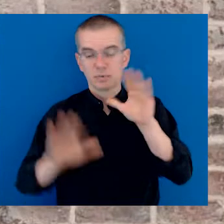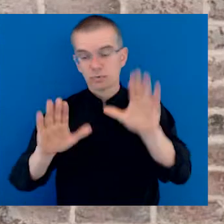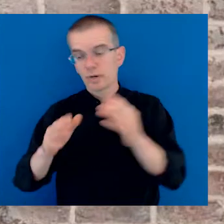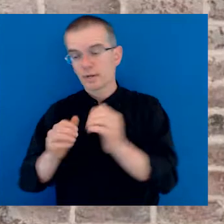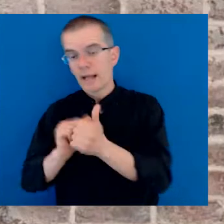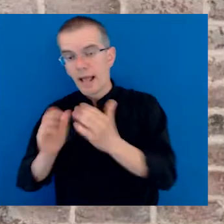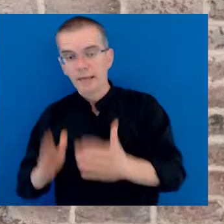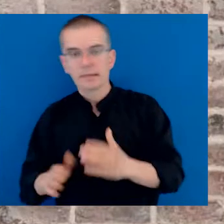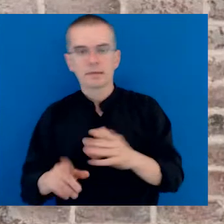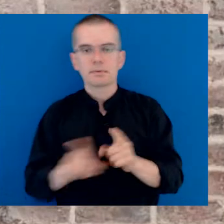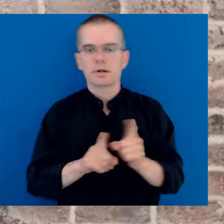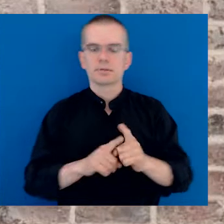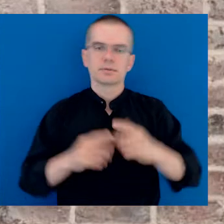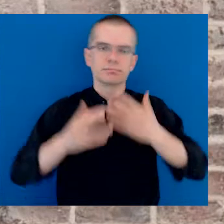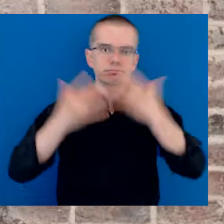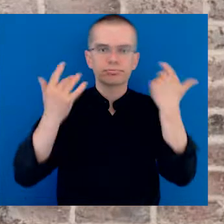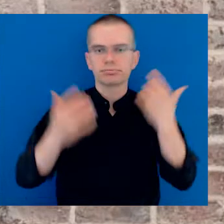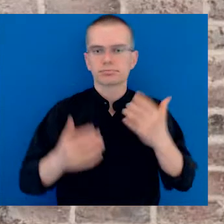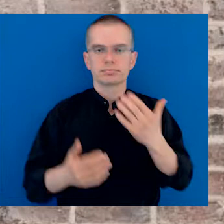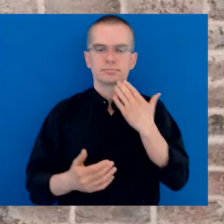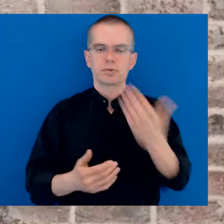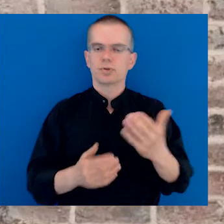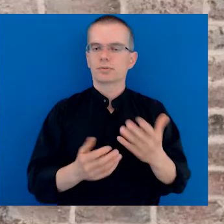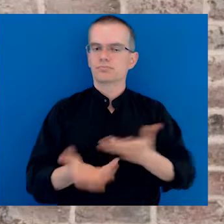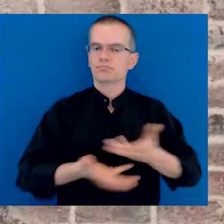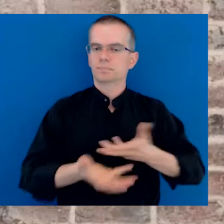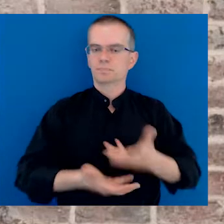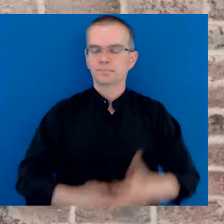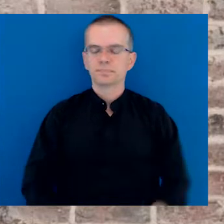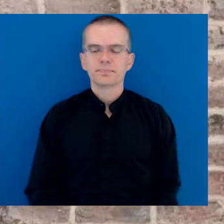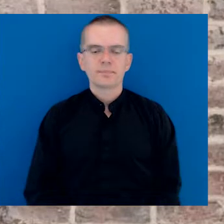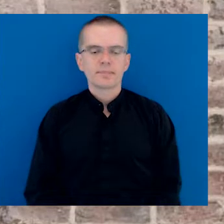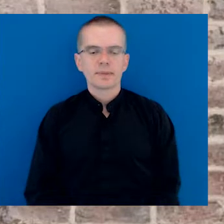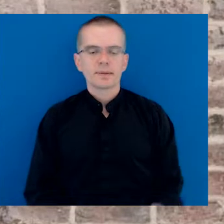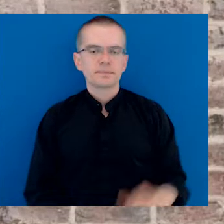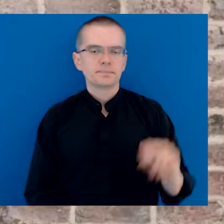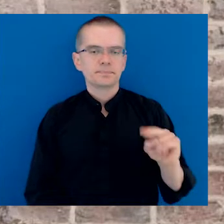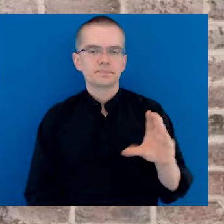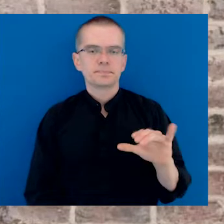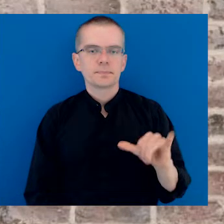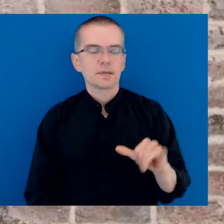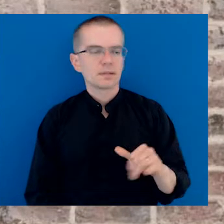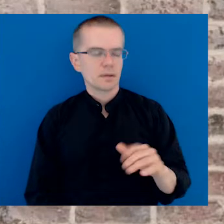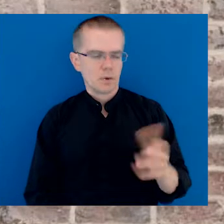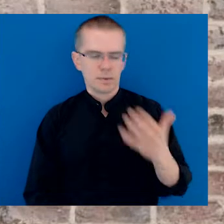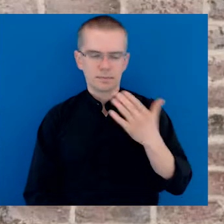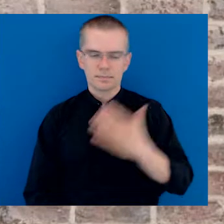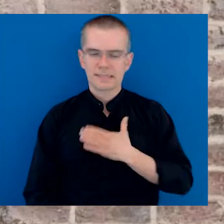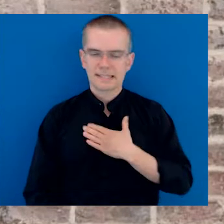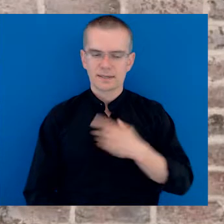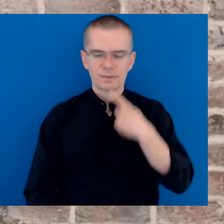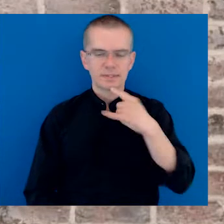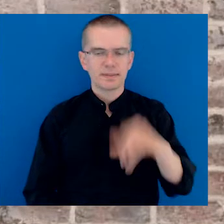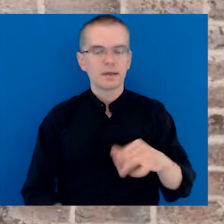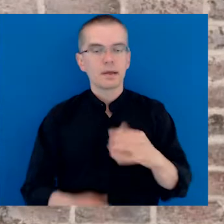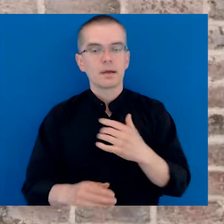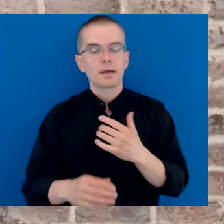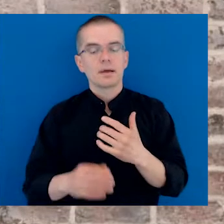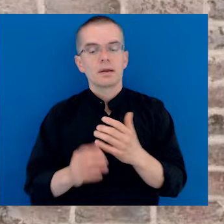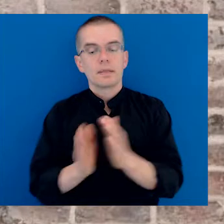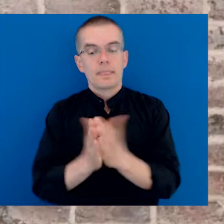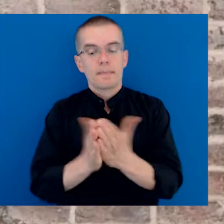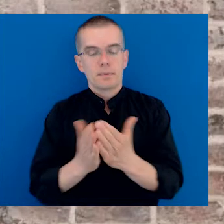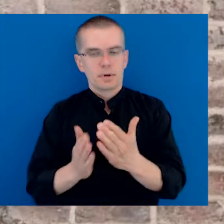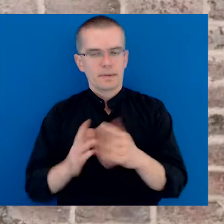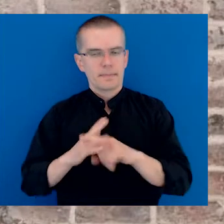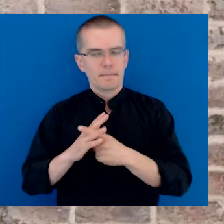an excellent athlete. Oh, I'm so glad you brought that up, Eric. And, one of the things that I did in the book was that I showed